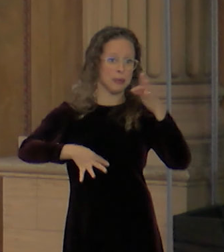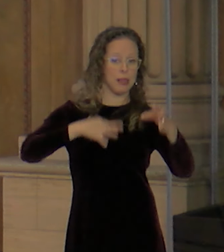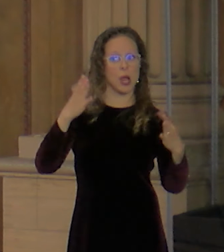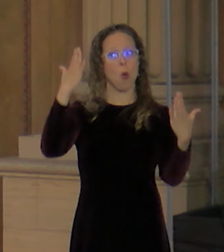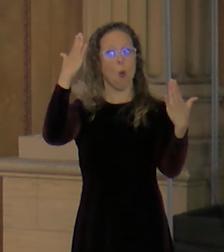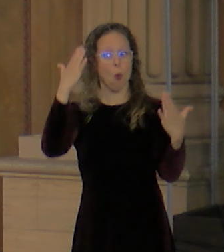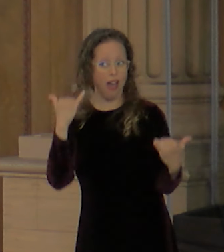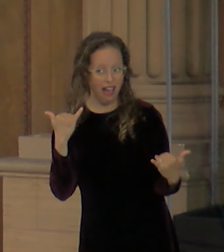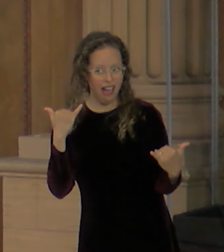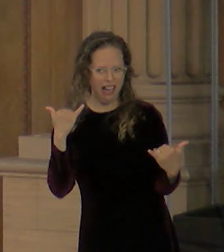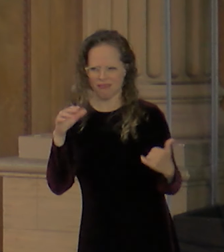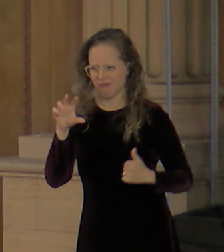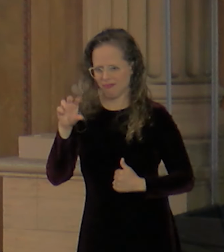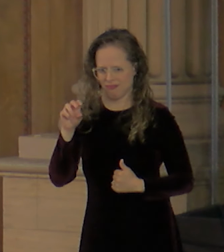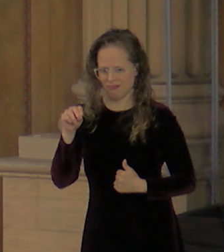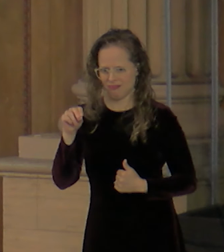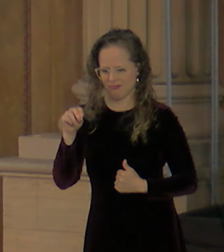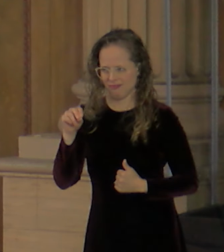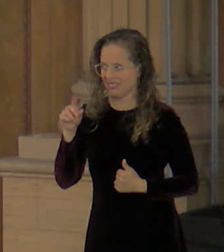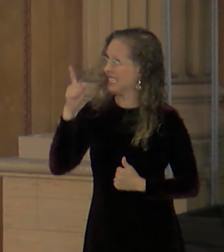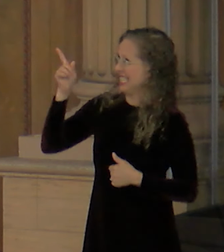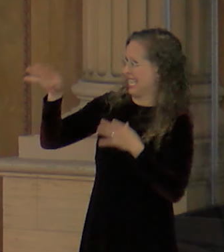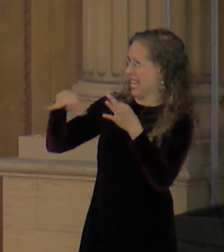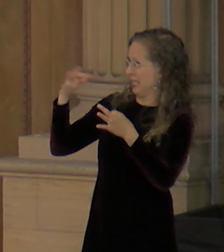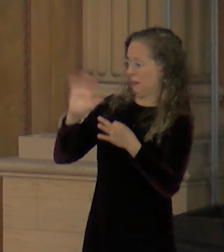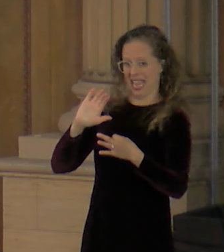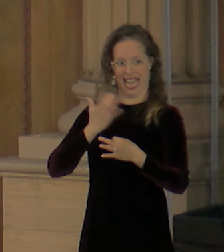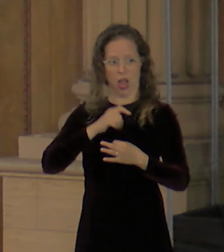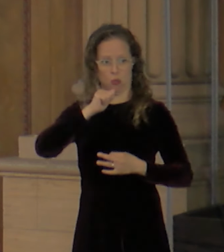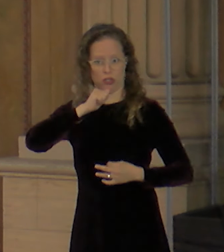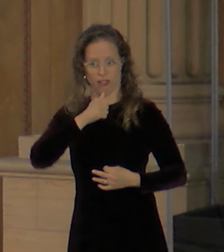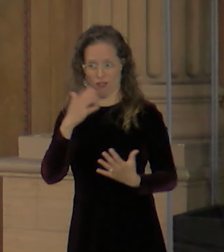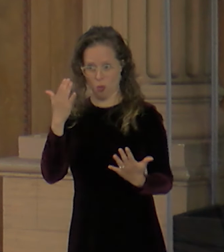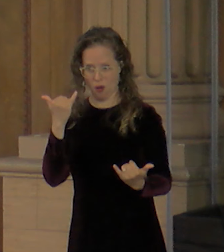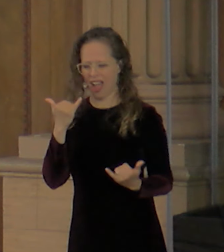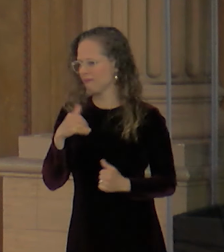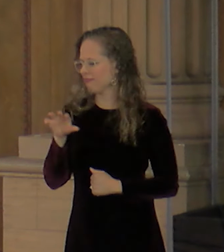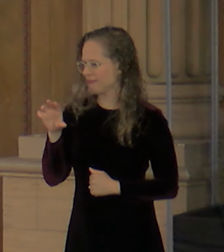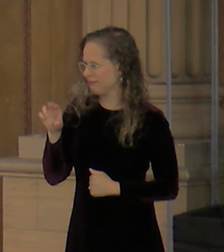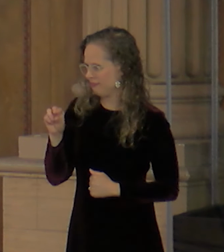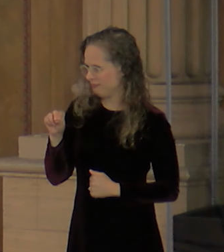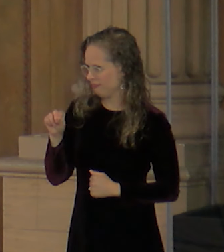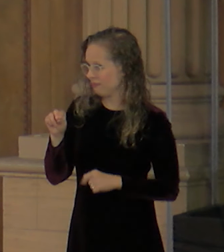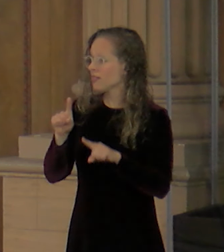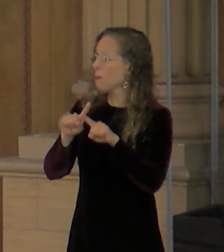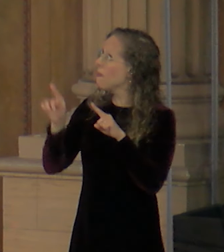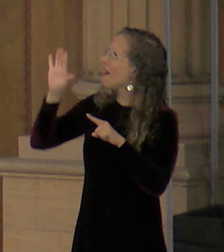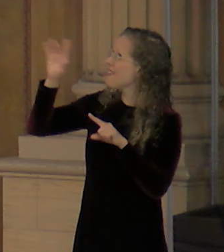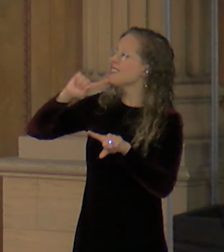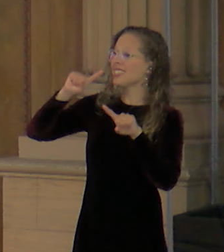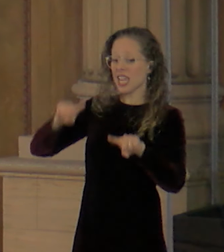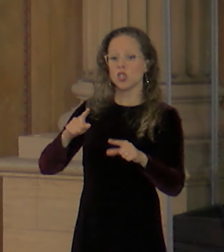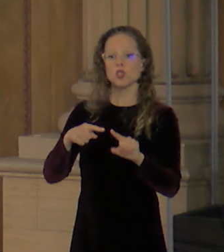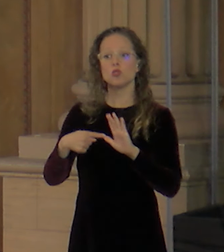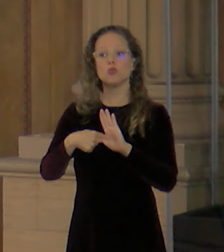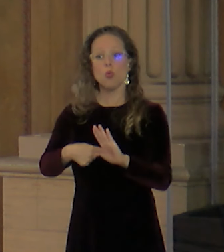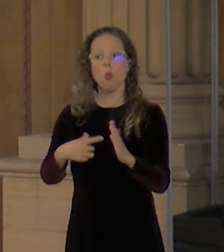to us all the reasons for our suffering, but they are answers that prove that God has not abandoned us in our